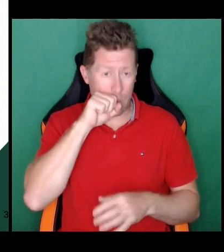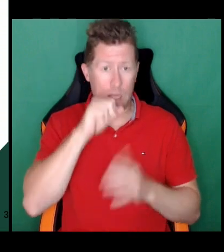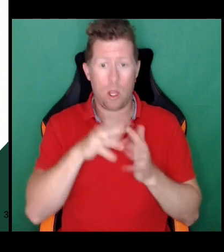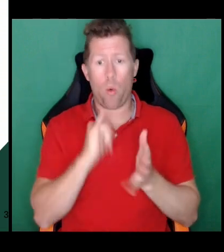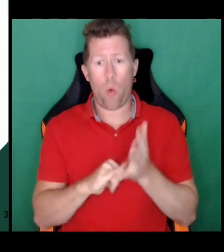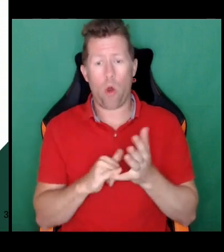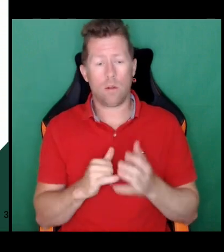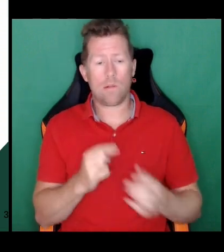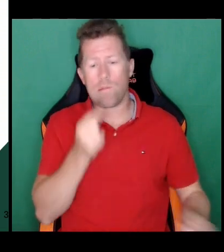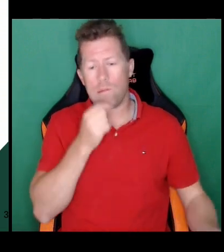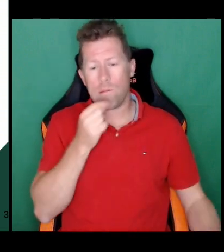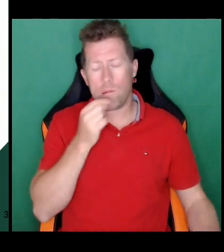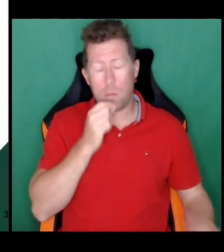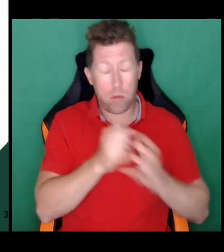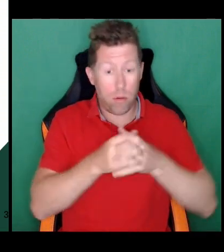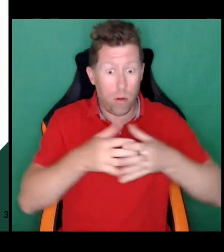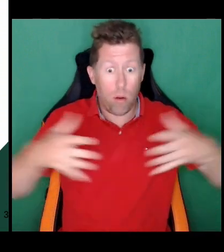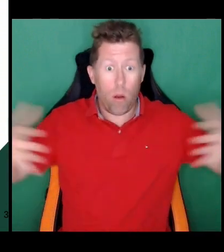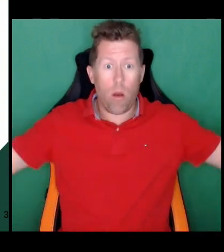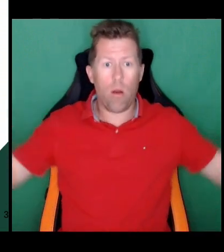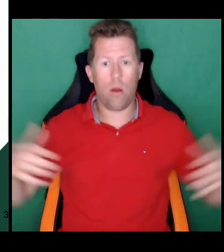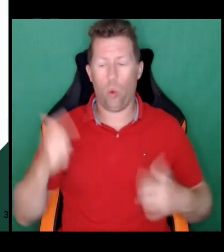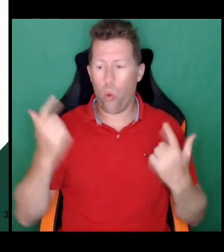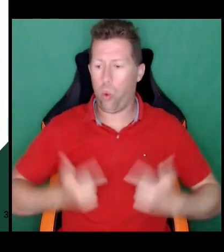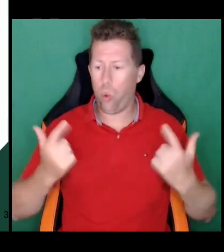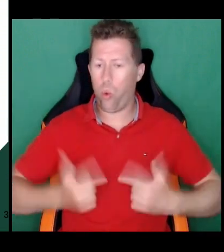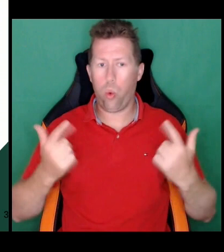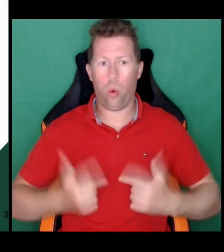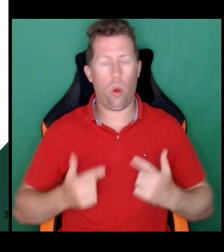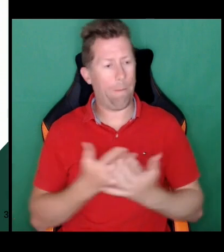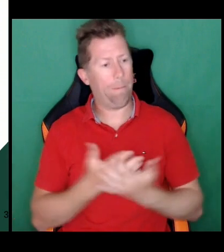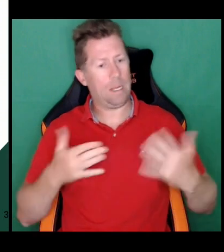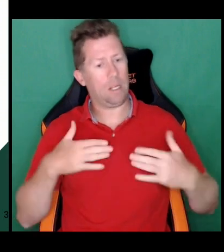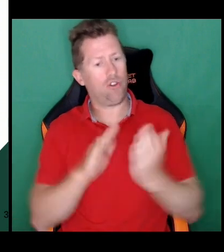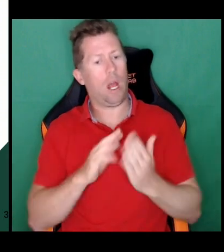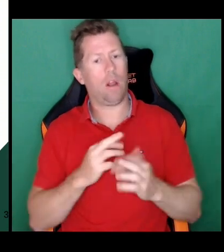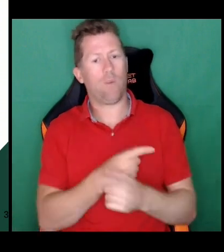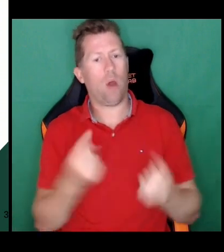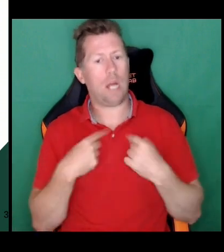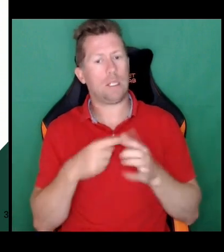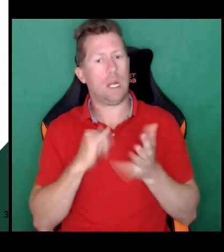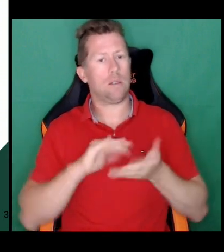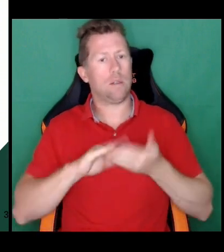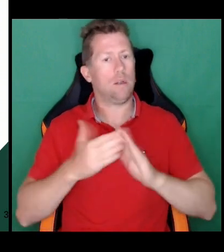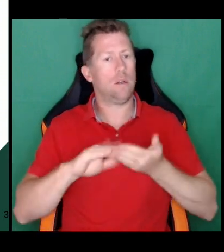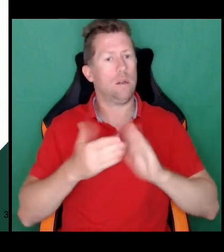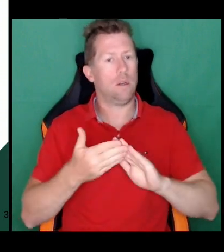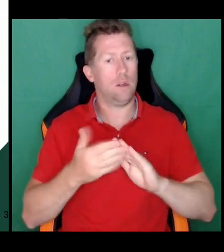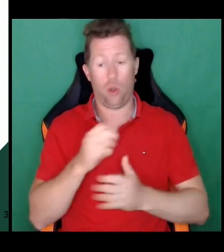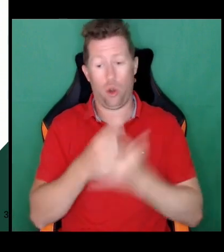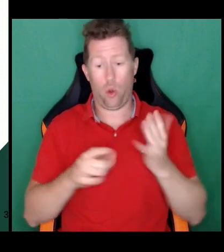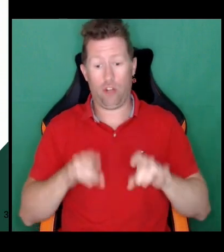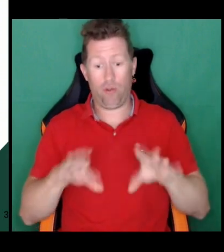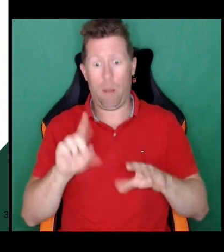the margins to a significant challenge for us all and for societies, not just across Australia, but around